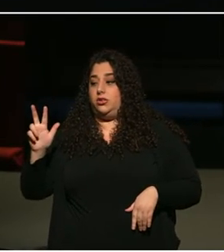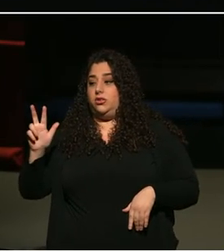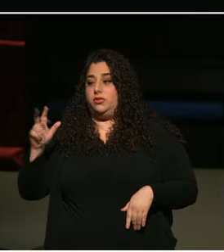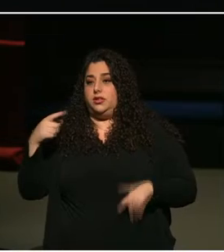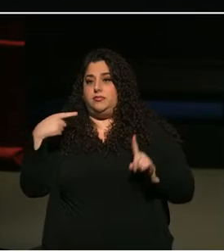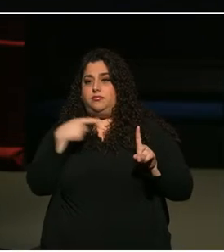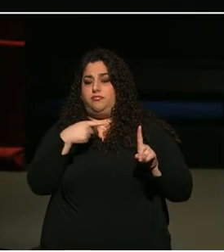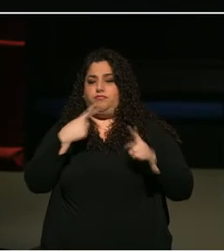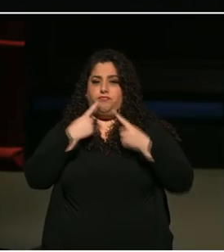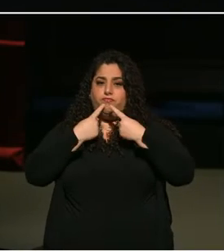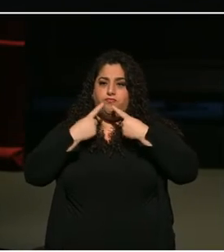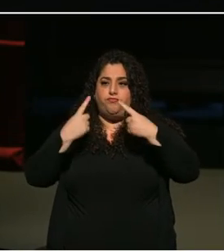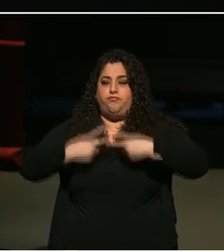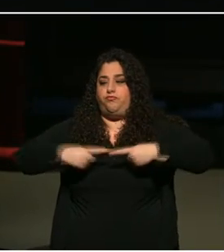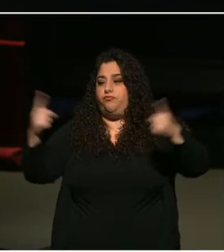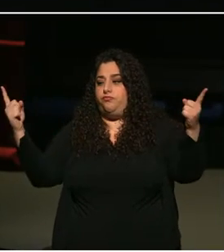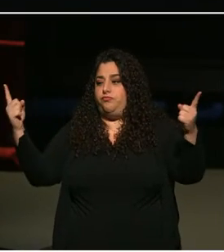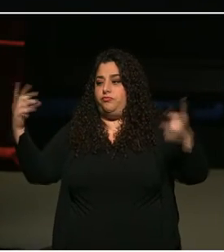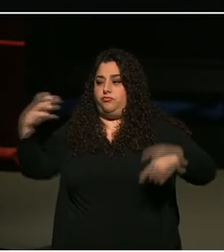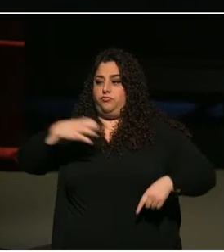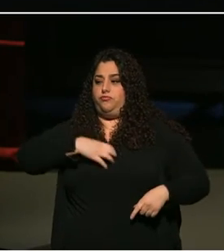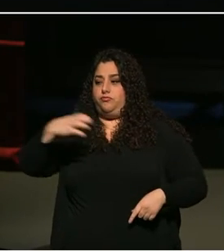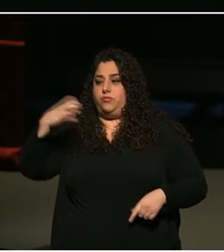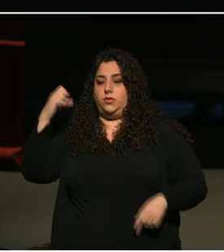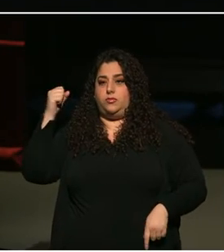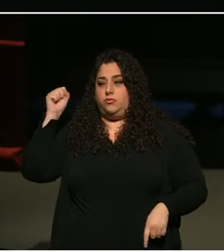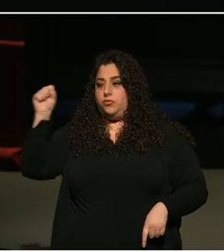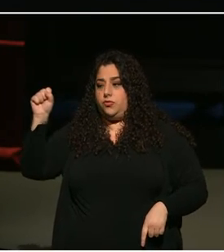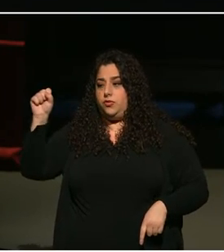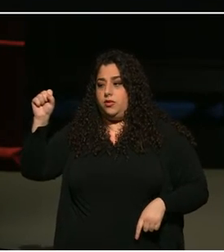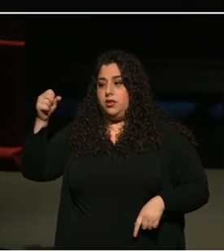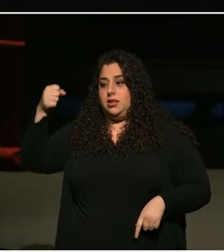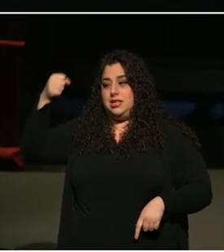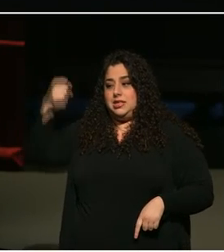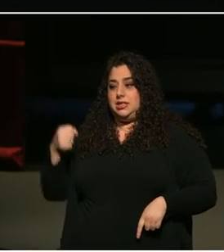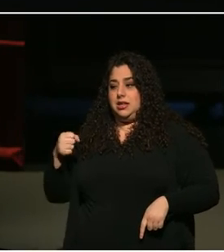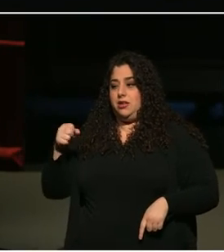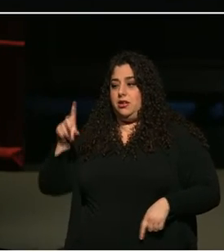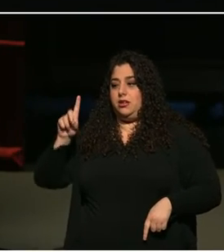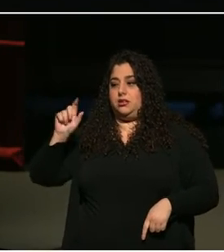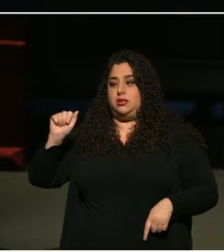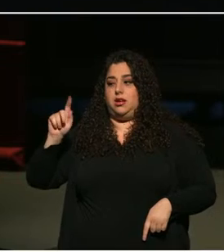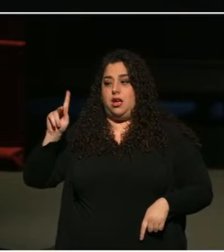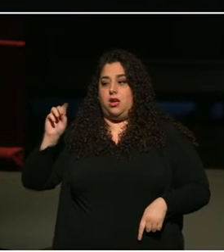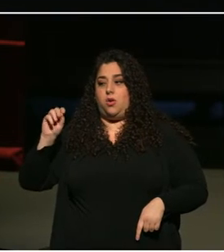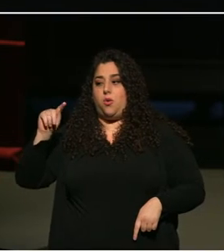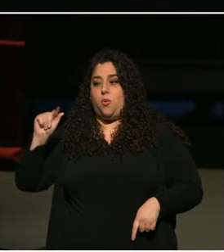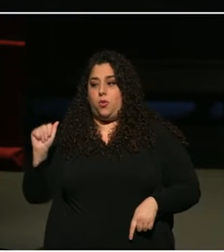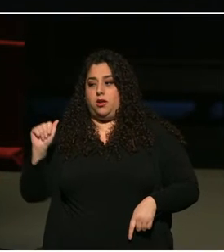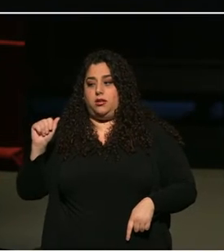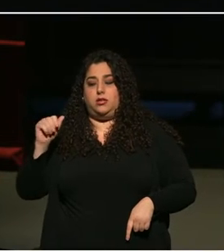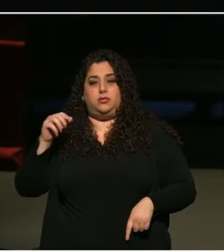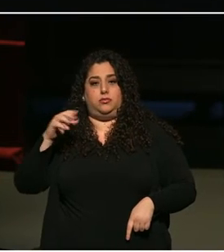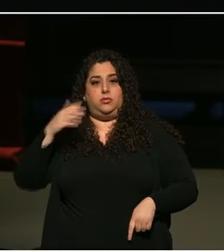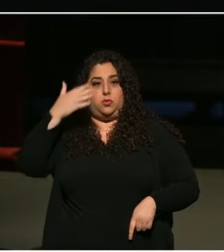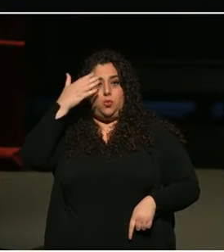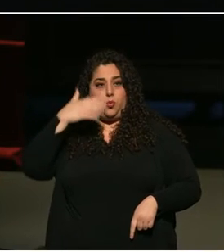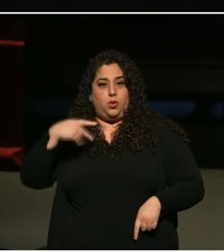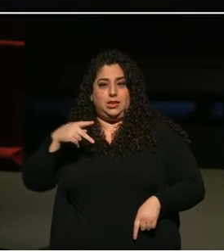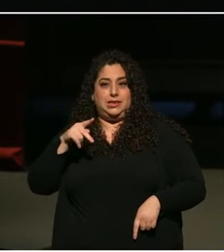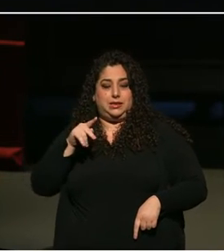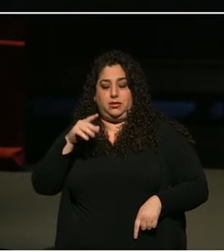Dakota. This moment resulted in Sacheen being professionally boycotted, personally attacked,